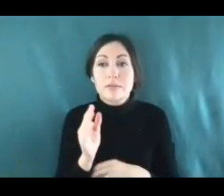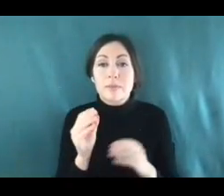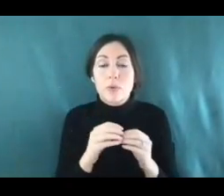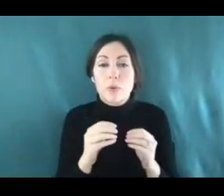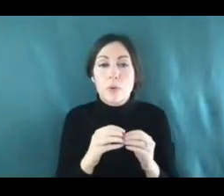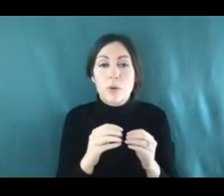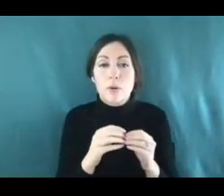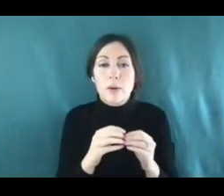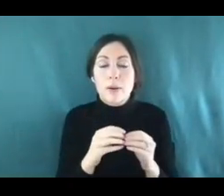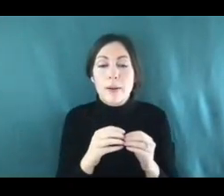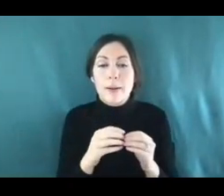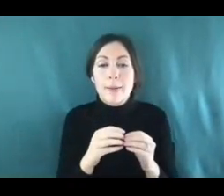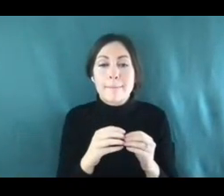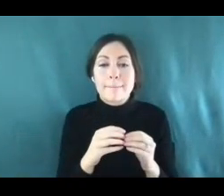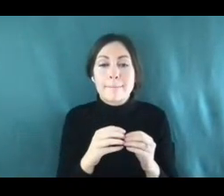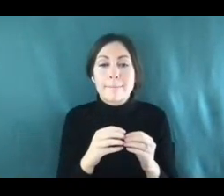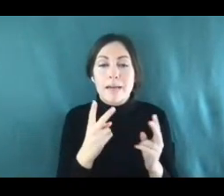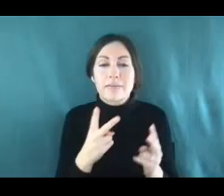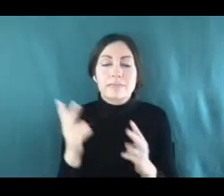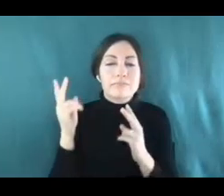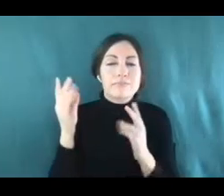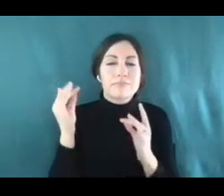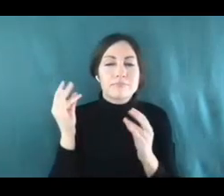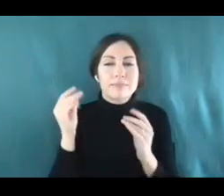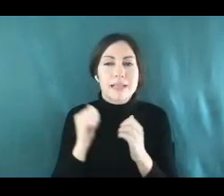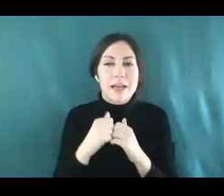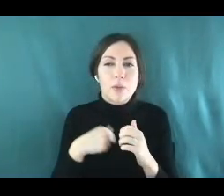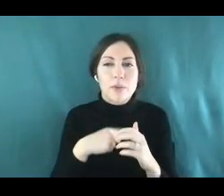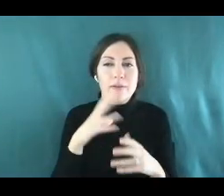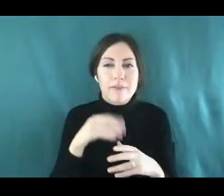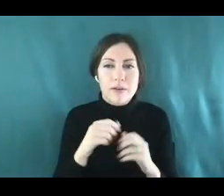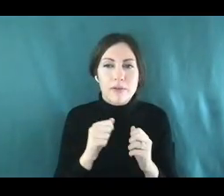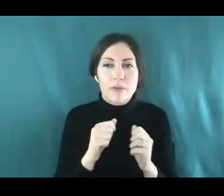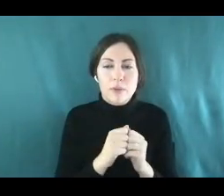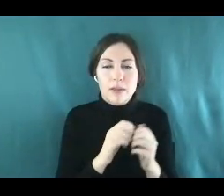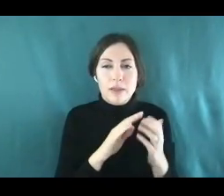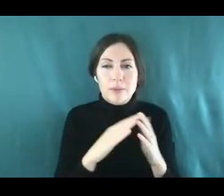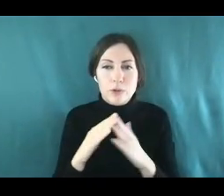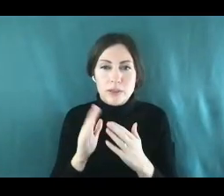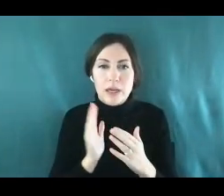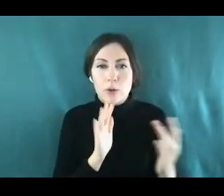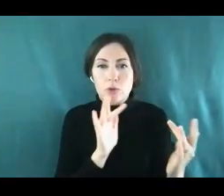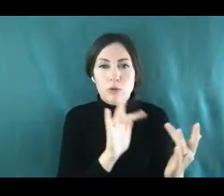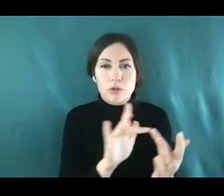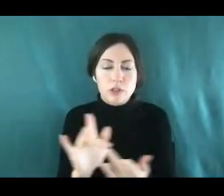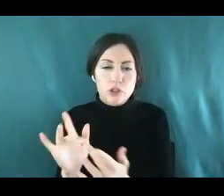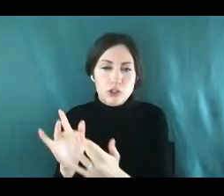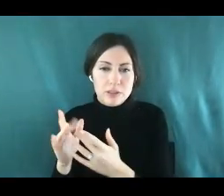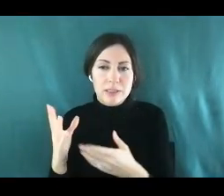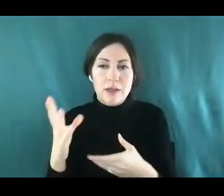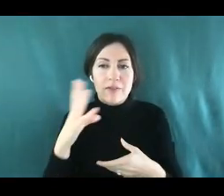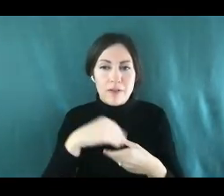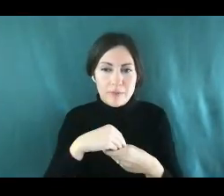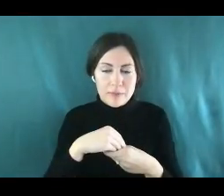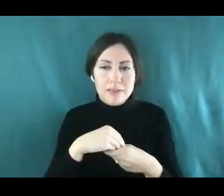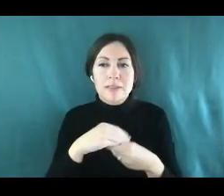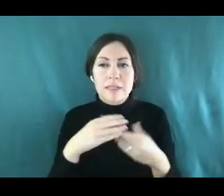more reflective of how we engage at a community level, right? It's our outreach and engagement activities.